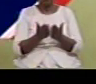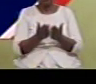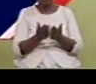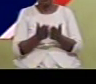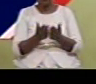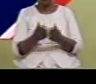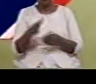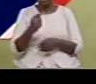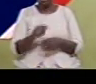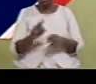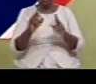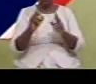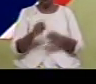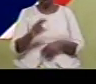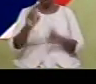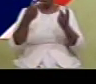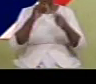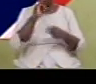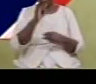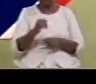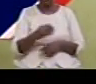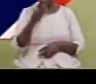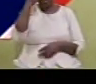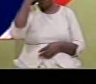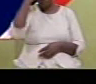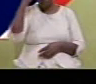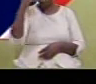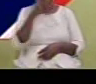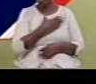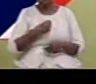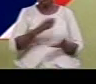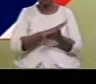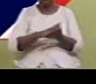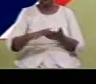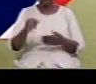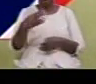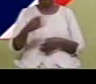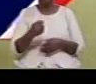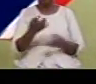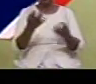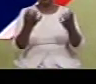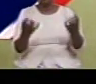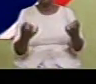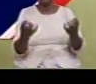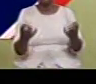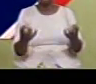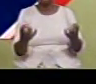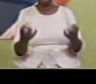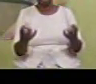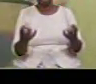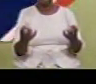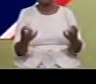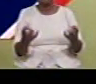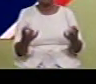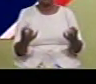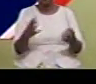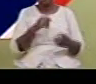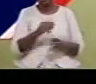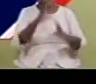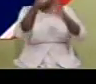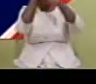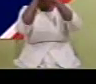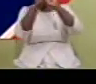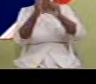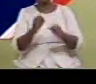and cleansing of leprosy. And the memory verse is in Leviticus chapter 13, verse